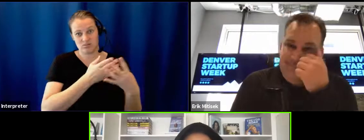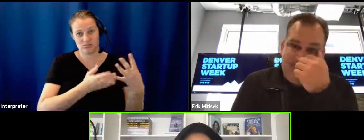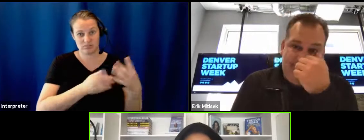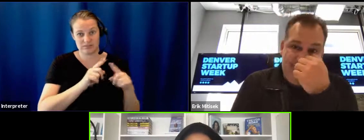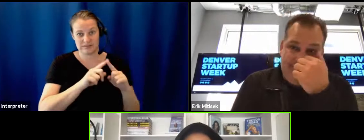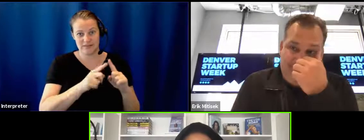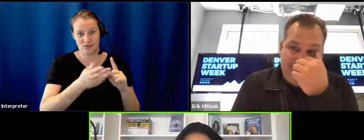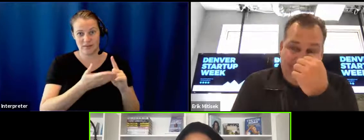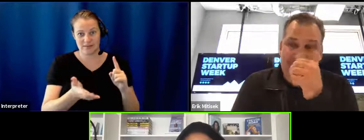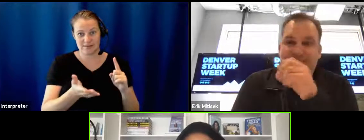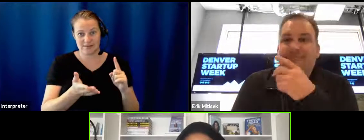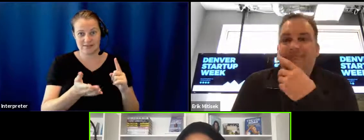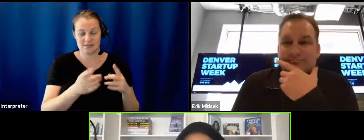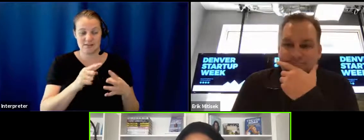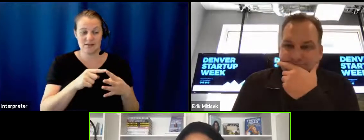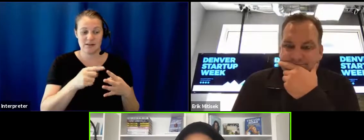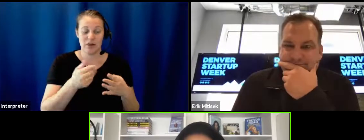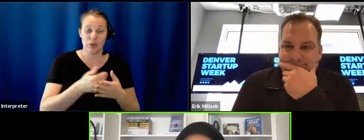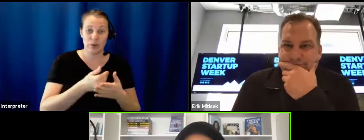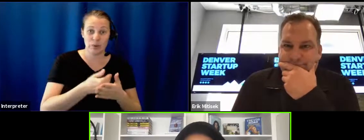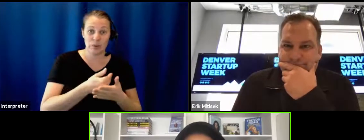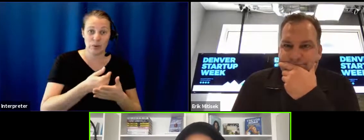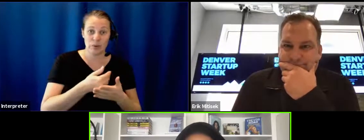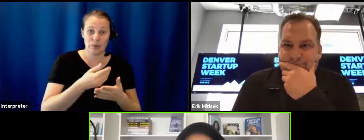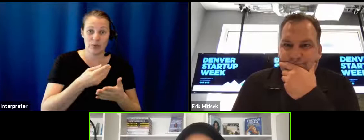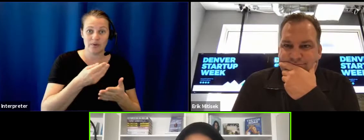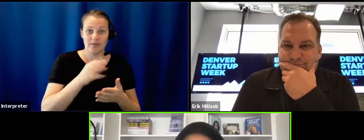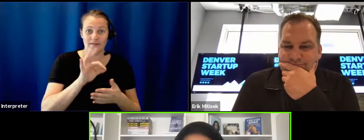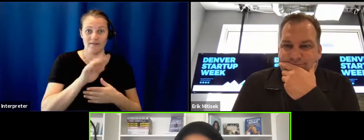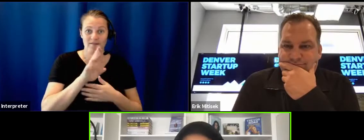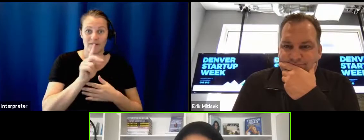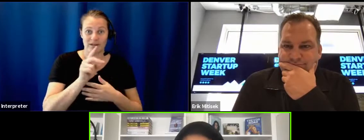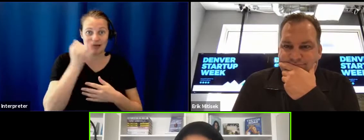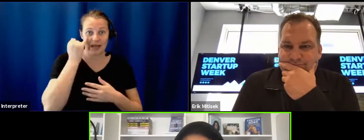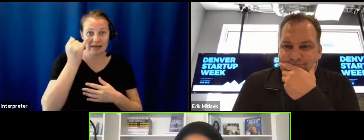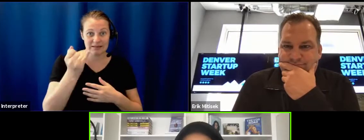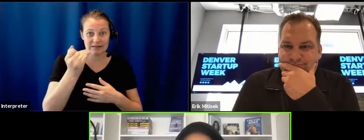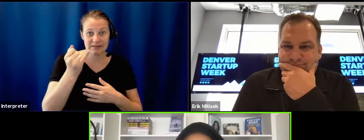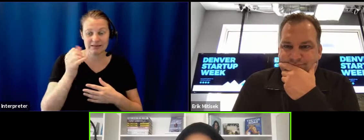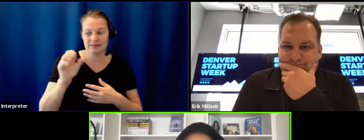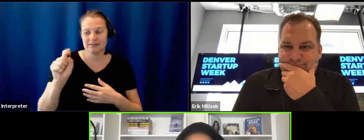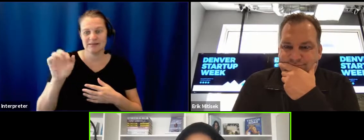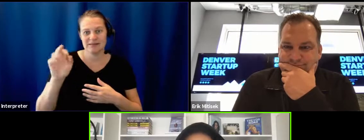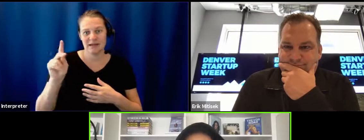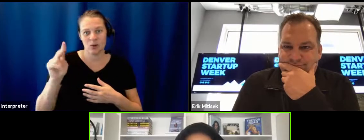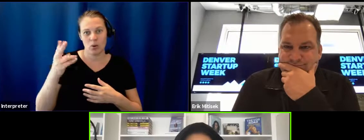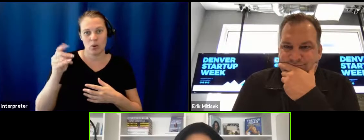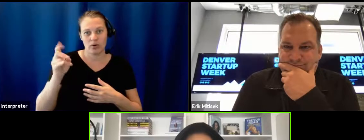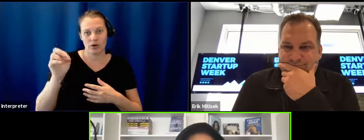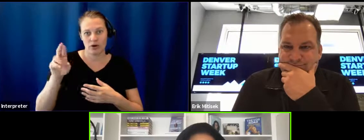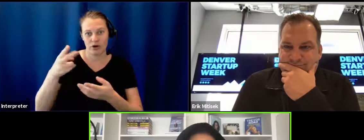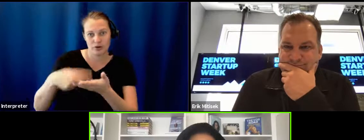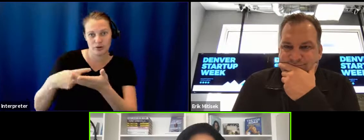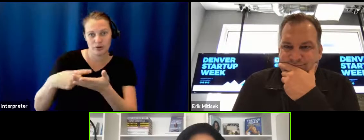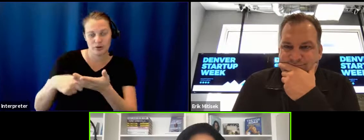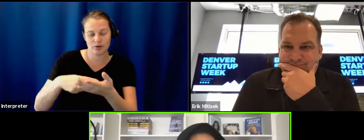they were about a new fund idea that I have. So I was talking to a stakeholder in that. They were about